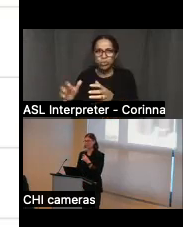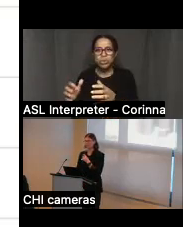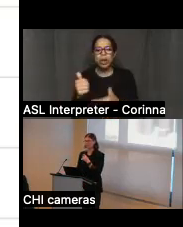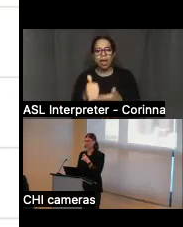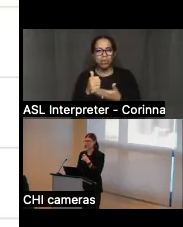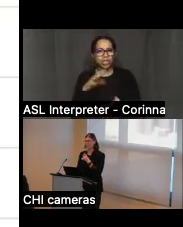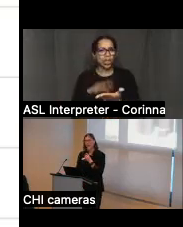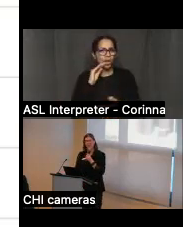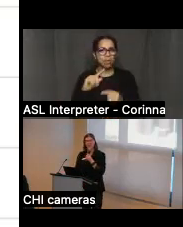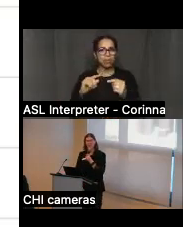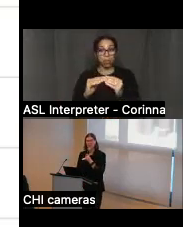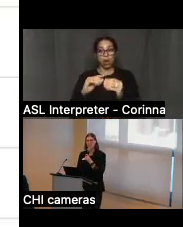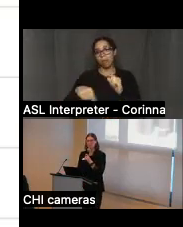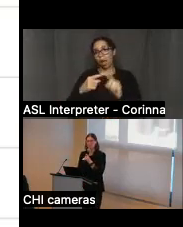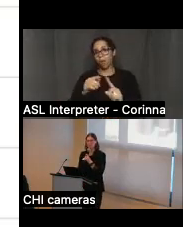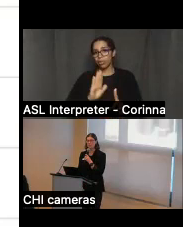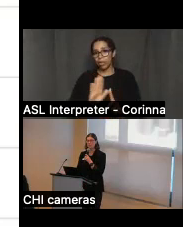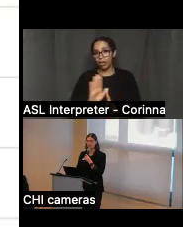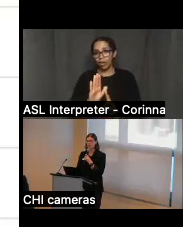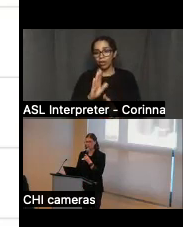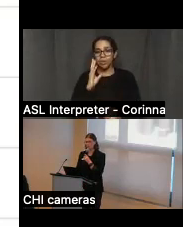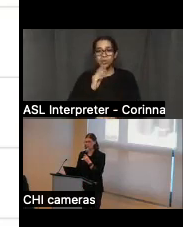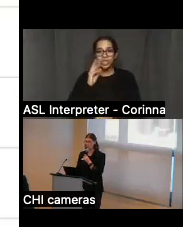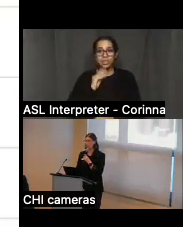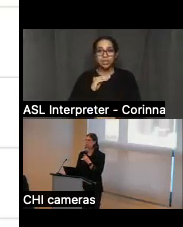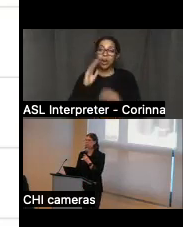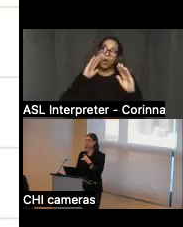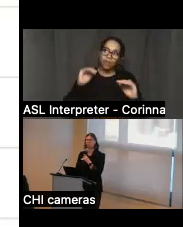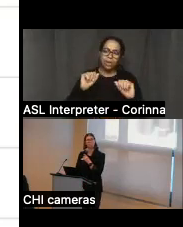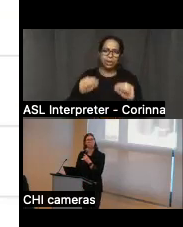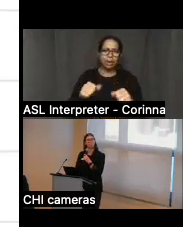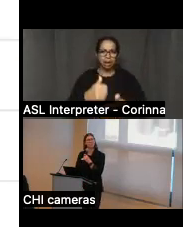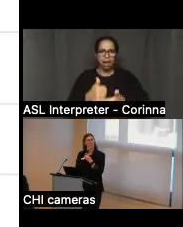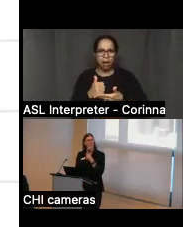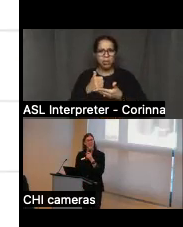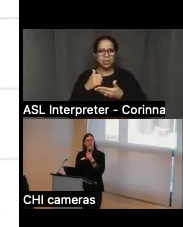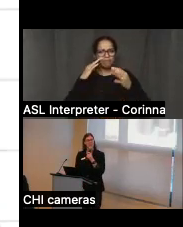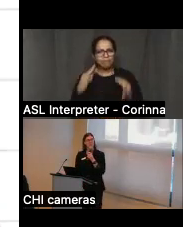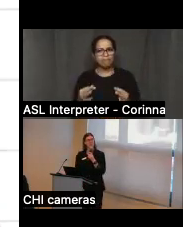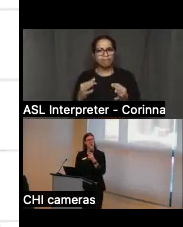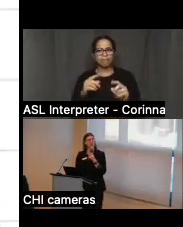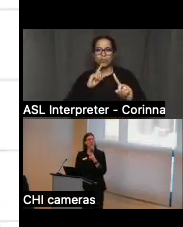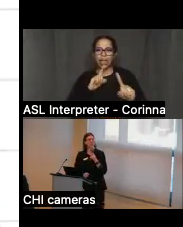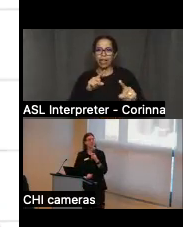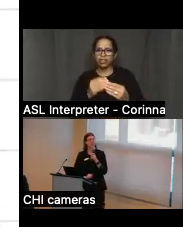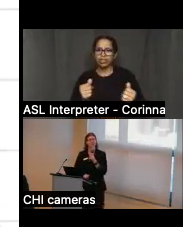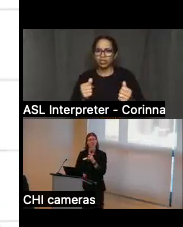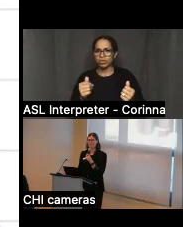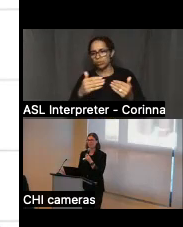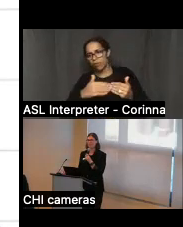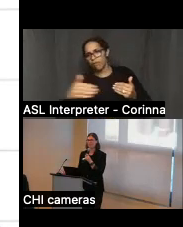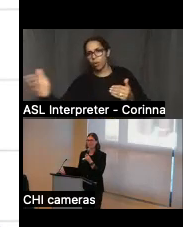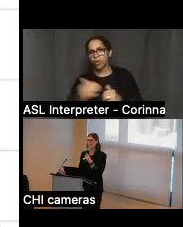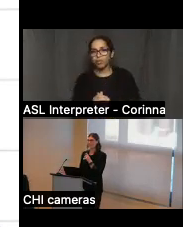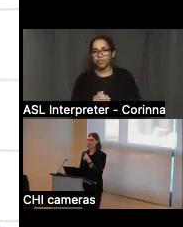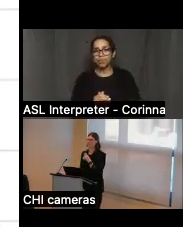experiences, and hopefully point to some solutions moving forward. And I know you all are probably interested in lots